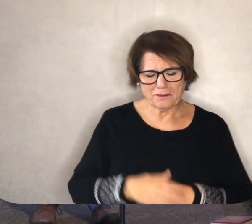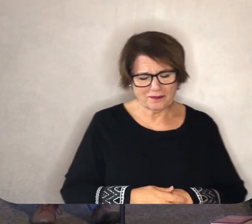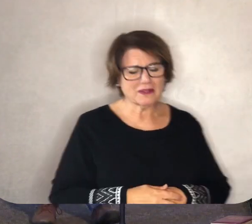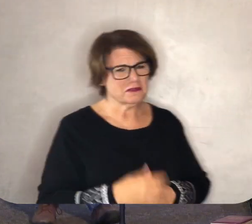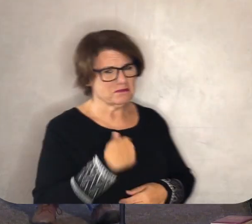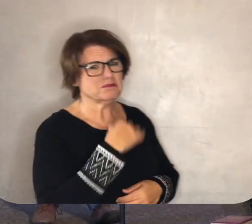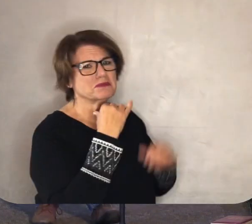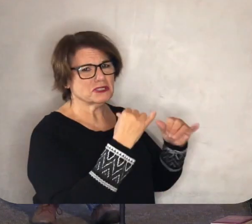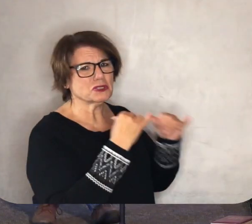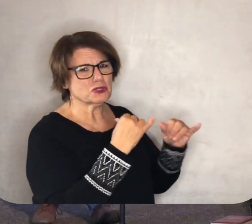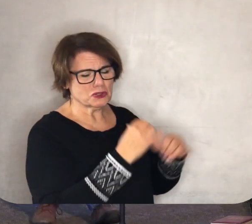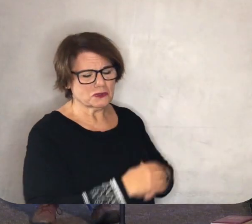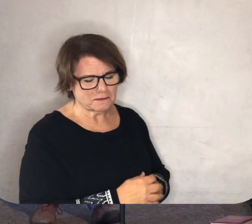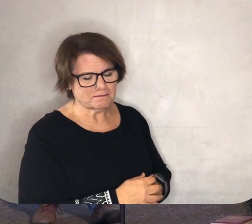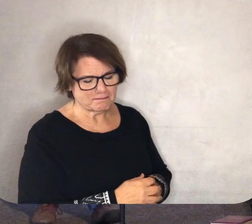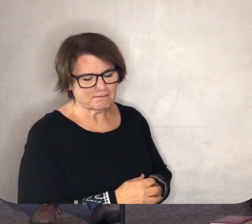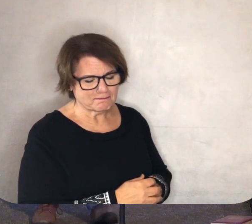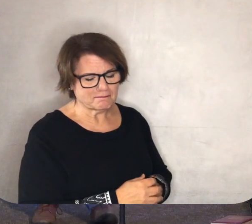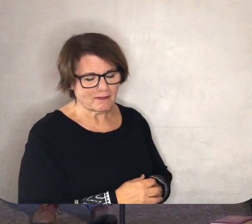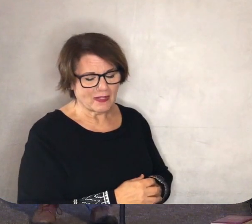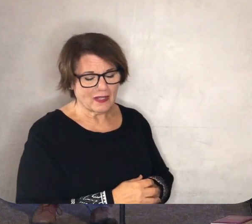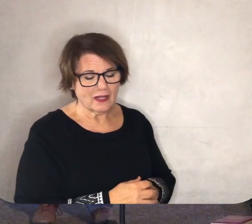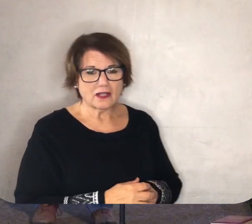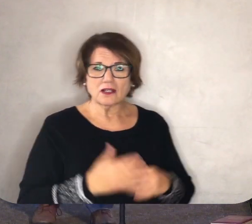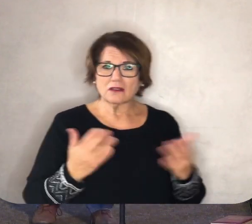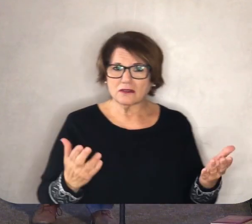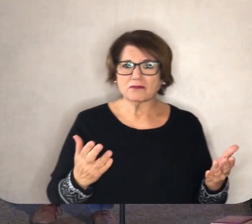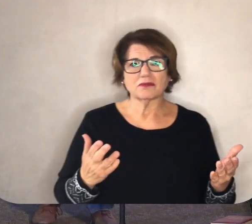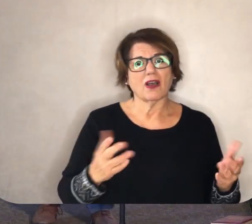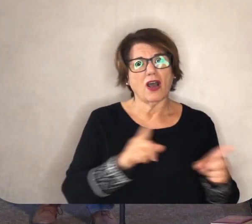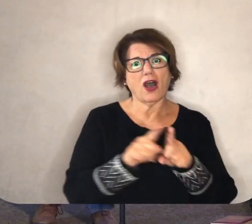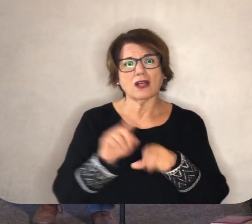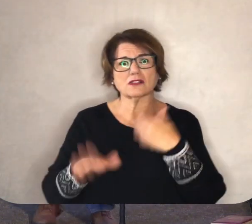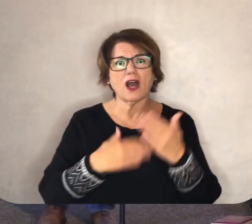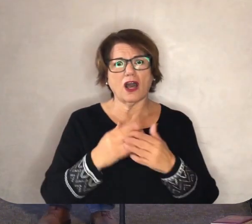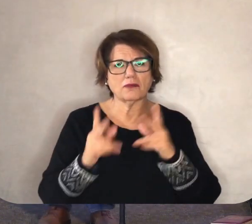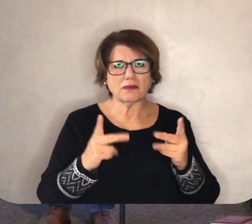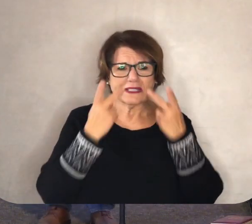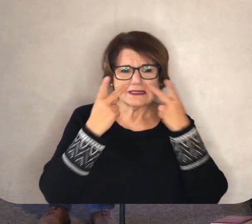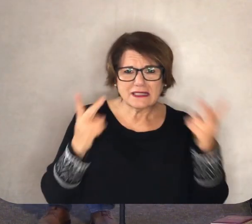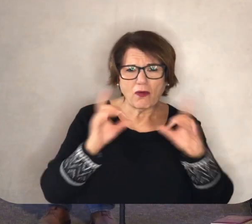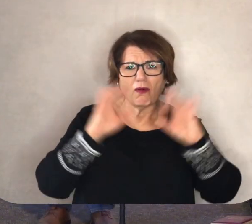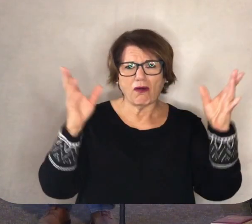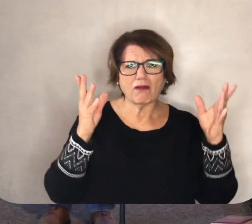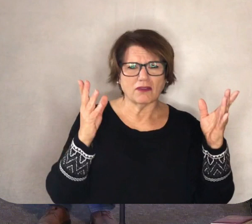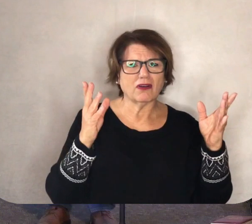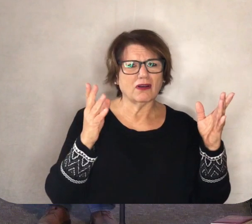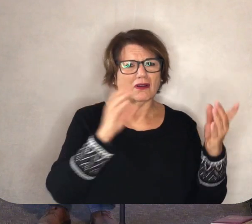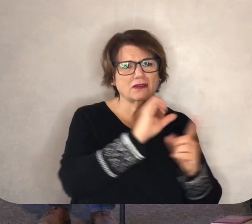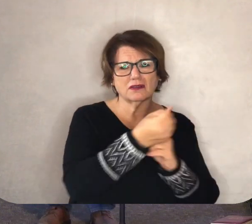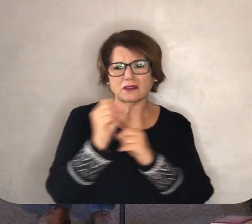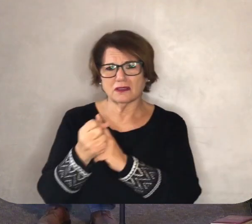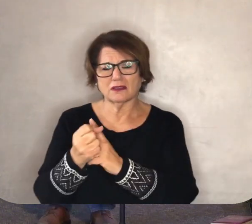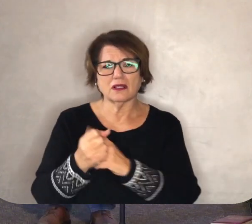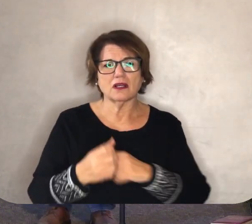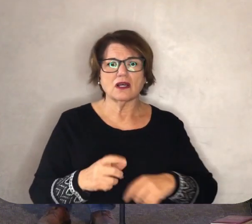So do I, said Gandalf, and so do all who live to see such times. But that